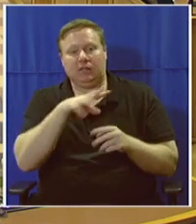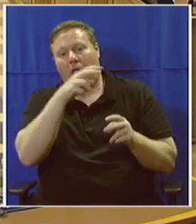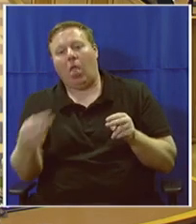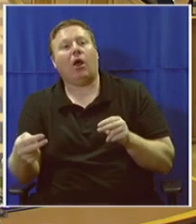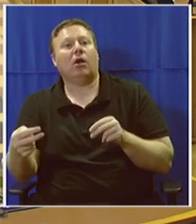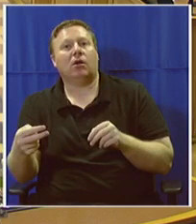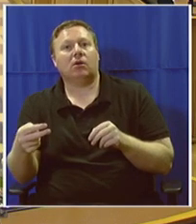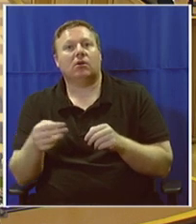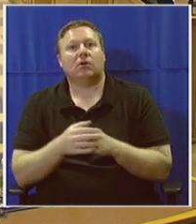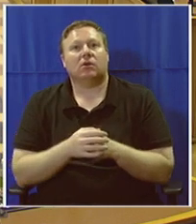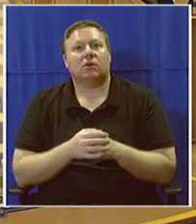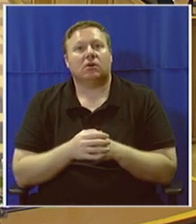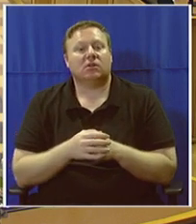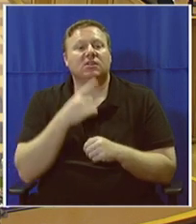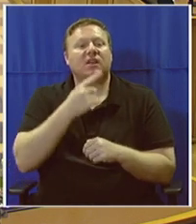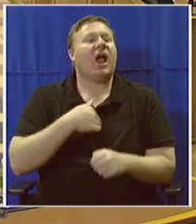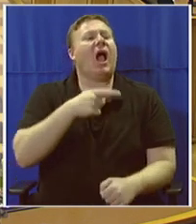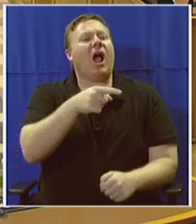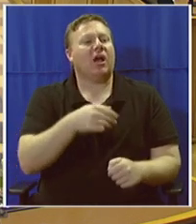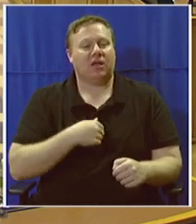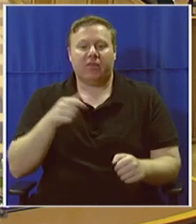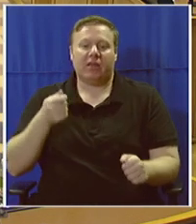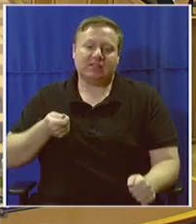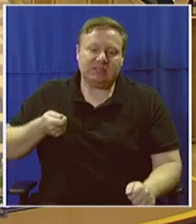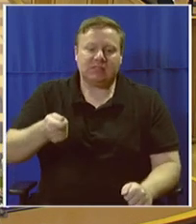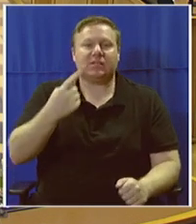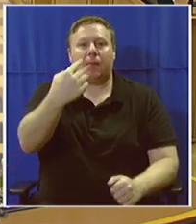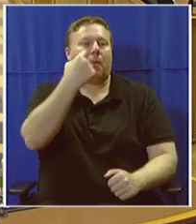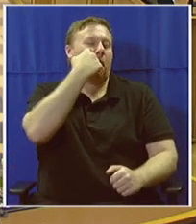after he caught their attention and stabbed him in his face and